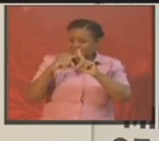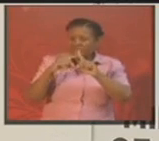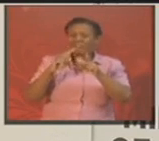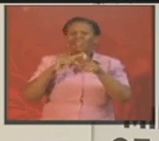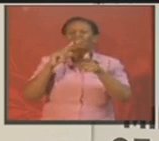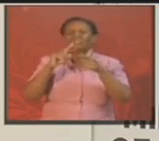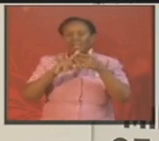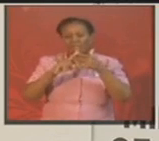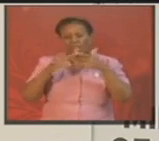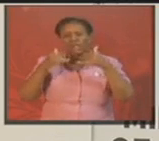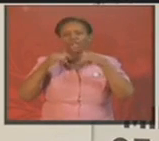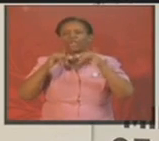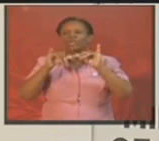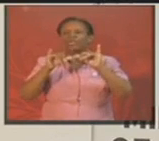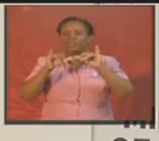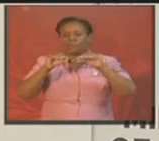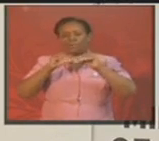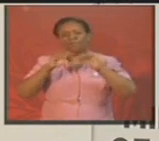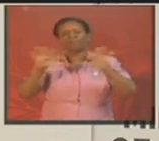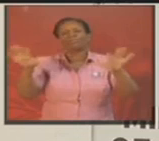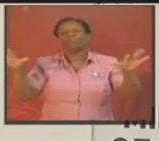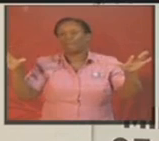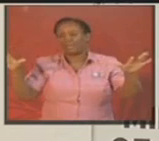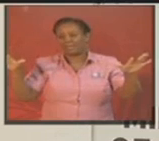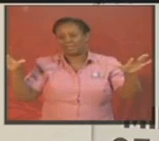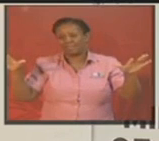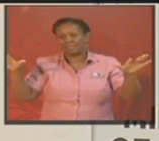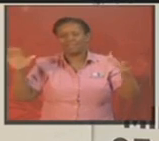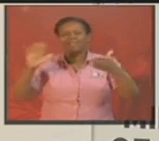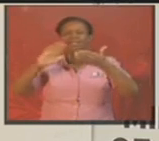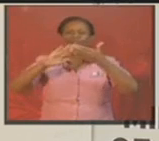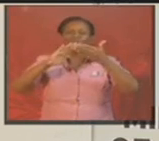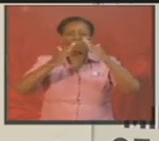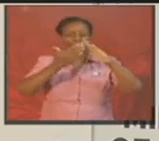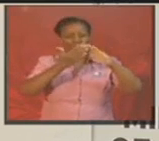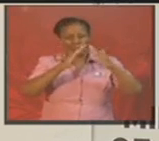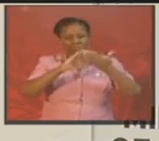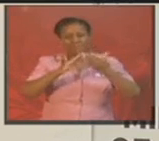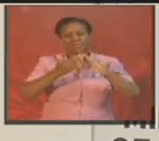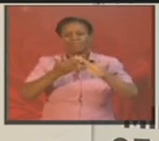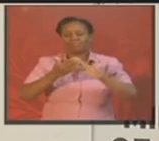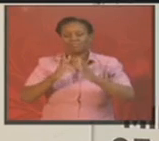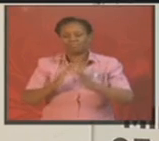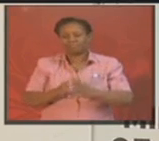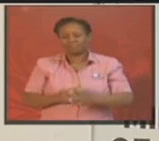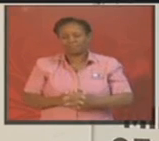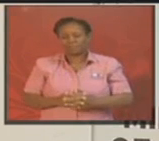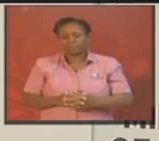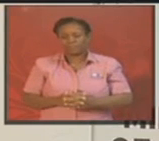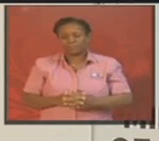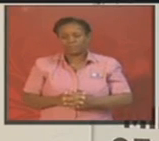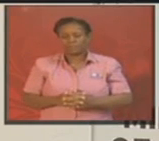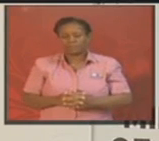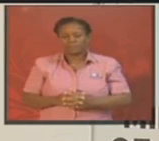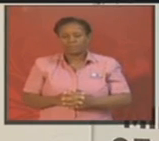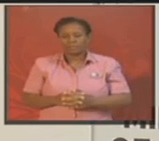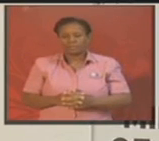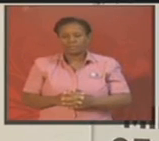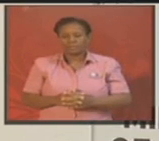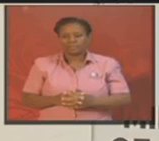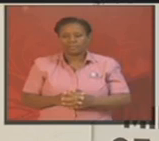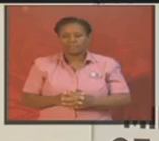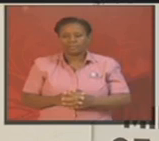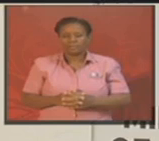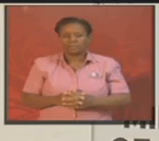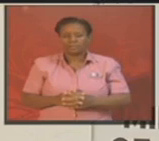asymptomatic, meaning they don't have any signs or symptoms, but still infected and therefore potentially infectious people. And that was one of